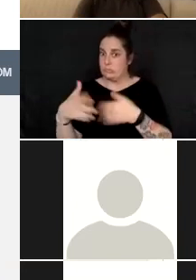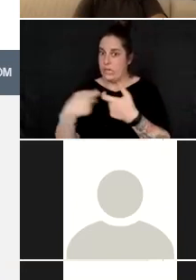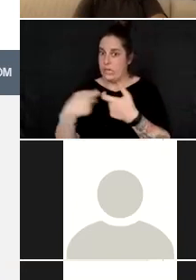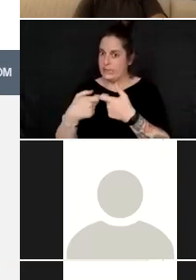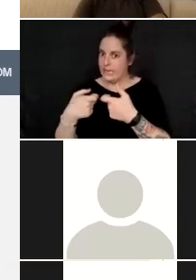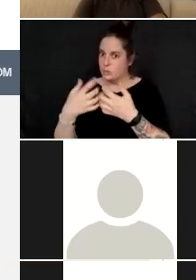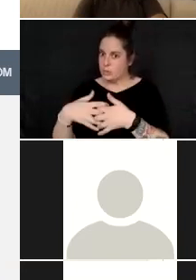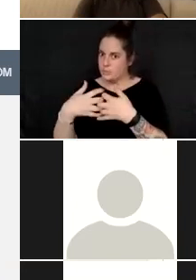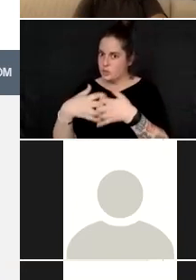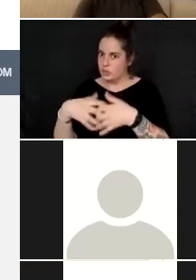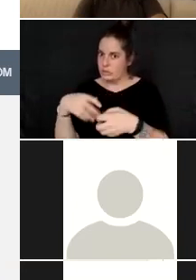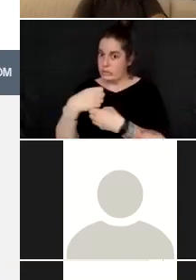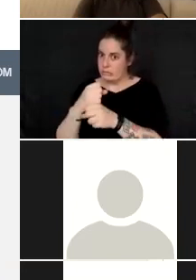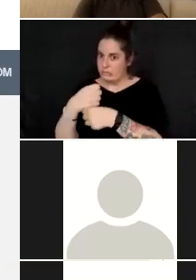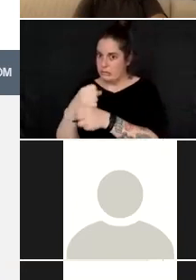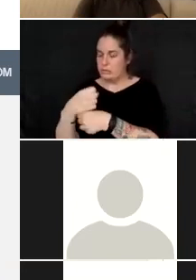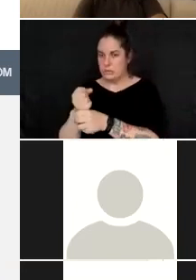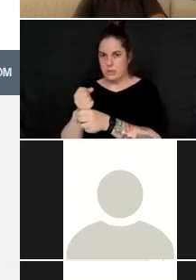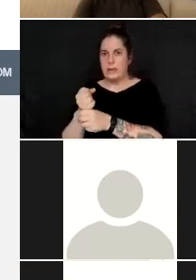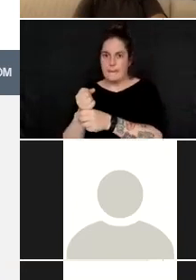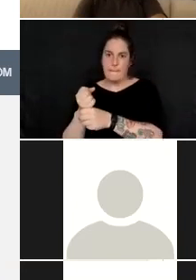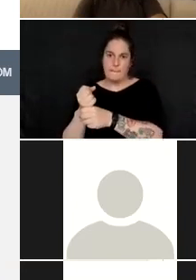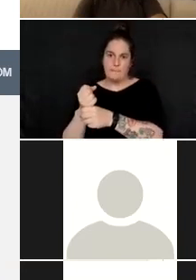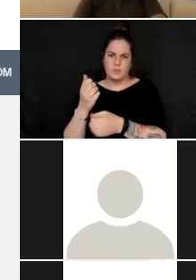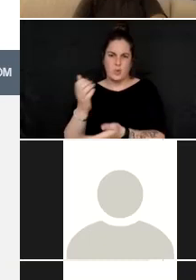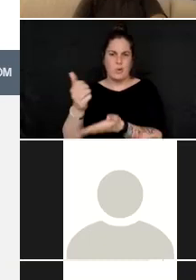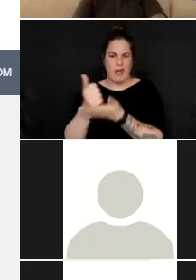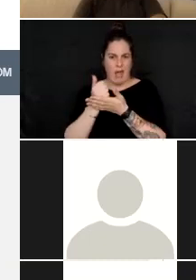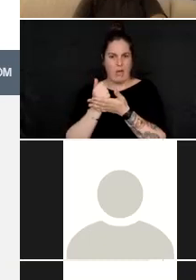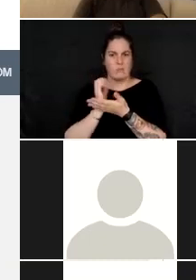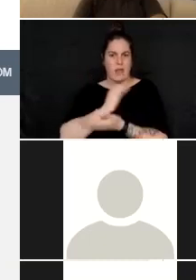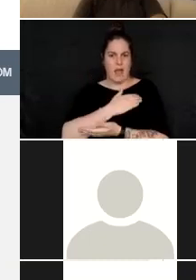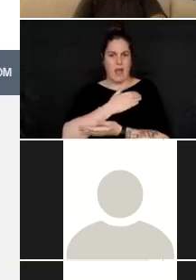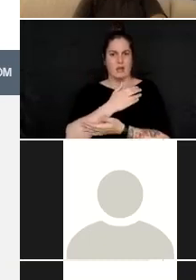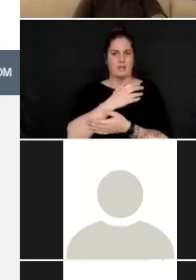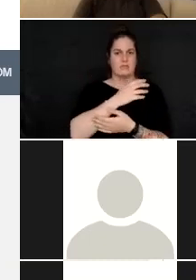to do what we can, in that respect, to make the transition.